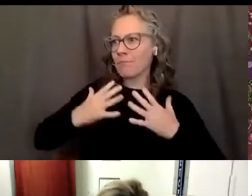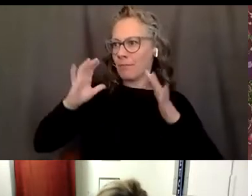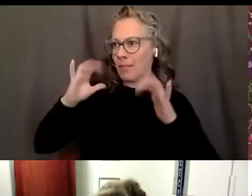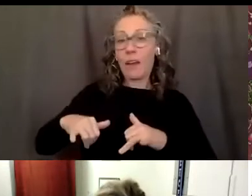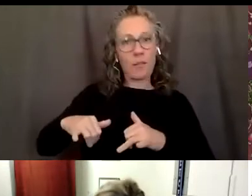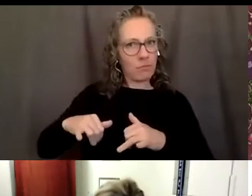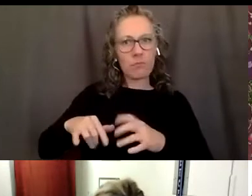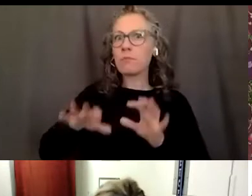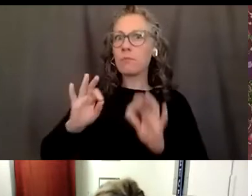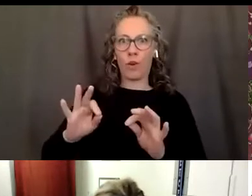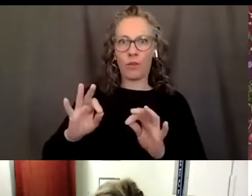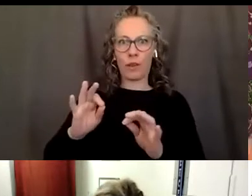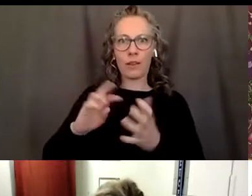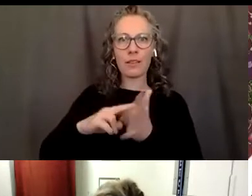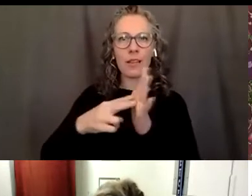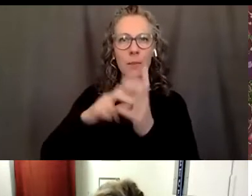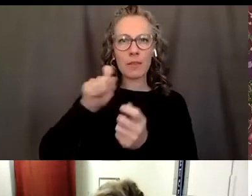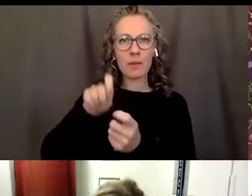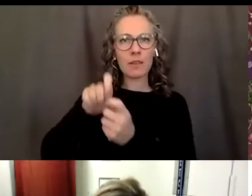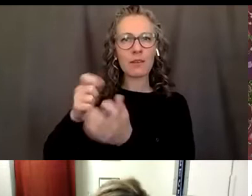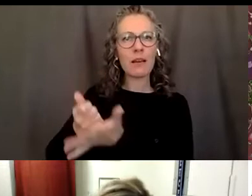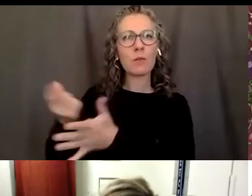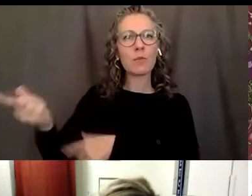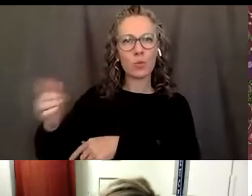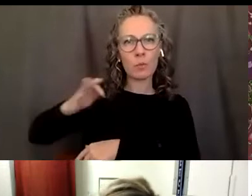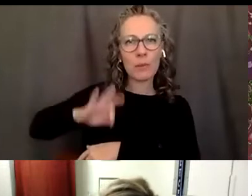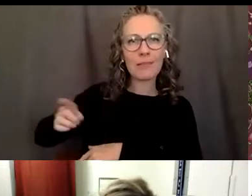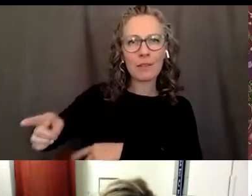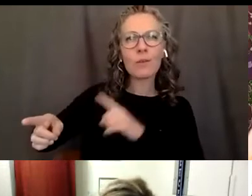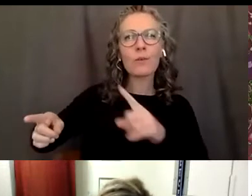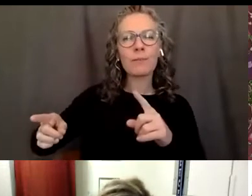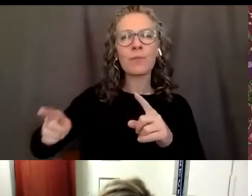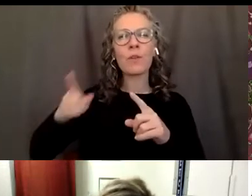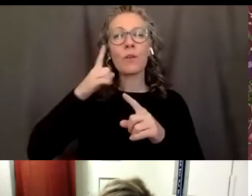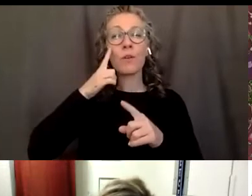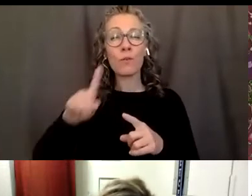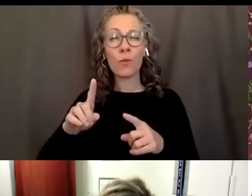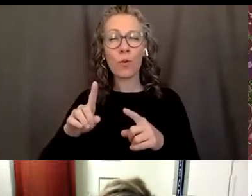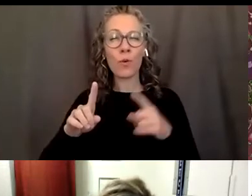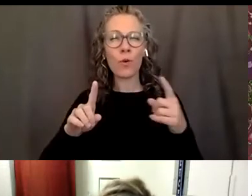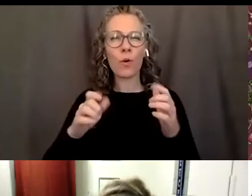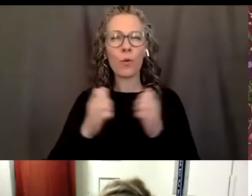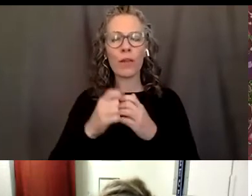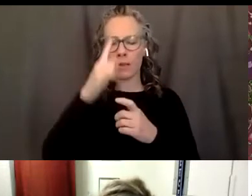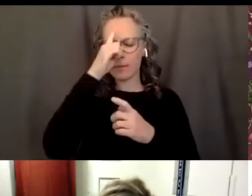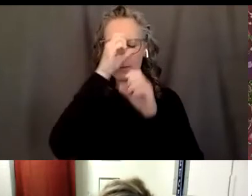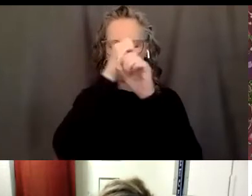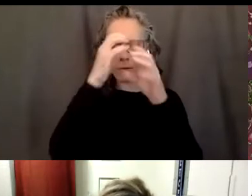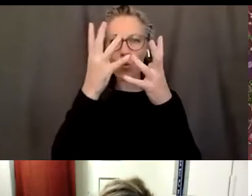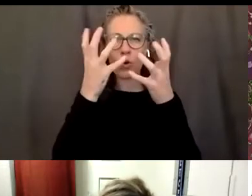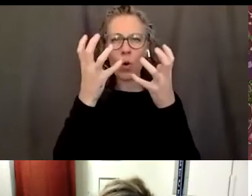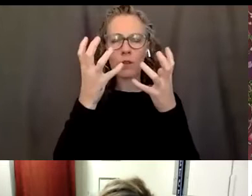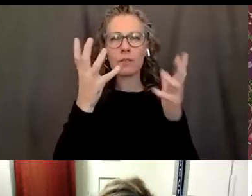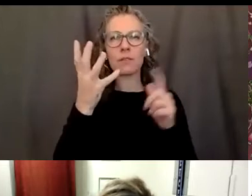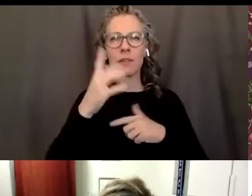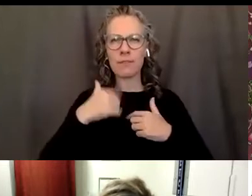the specificity is helpful. So I would say, with regard to what you want, check in with